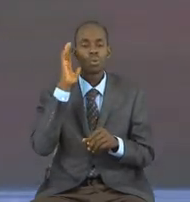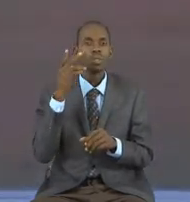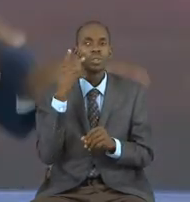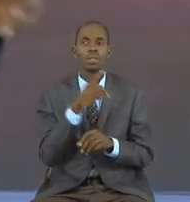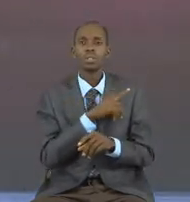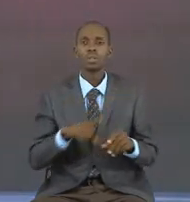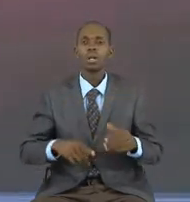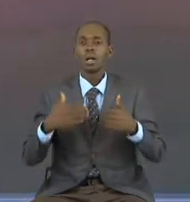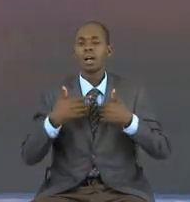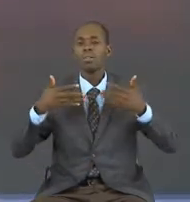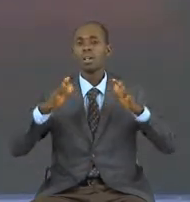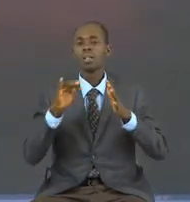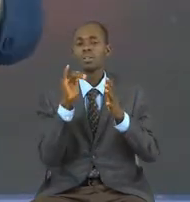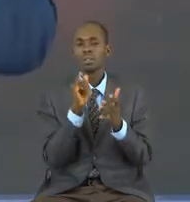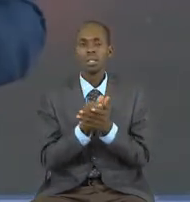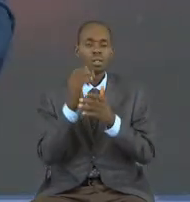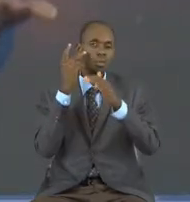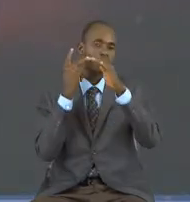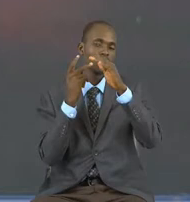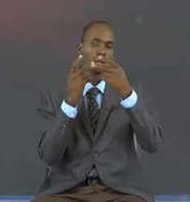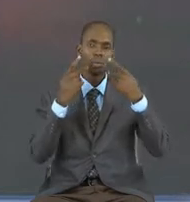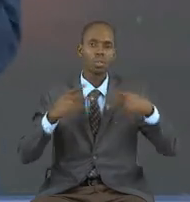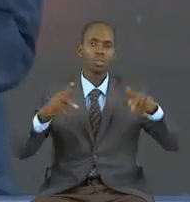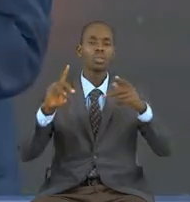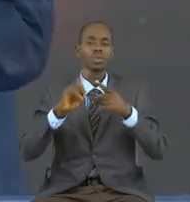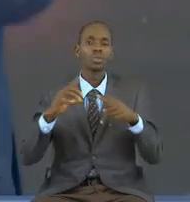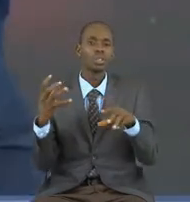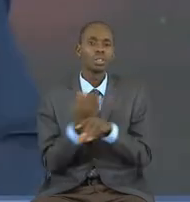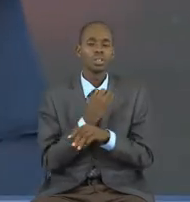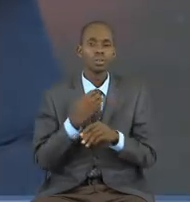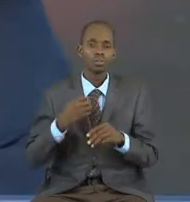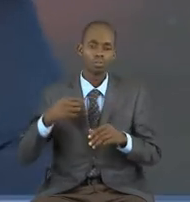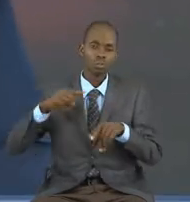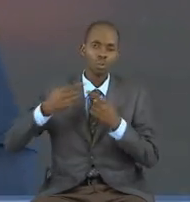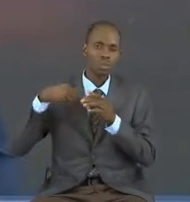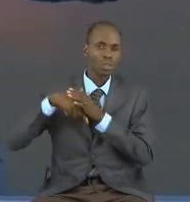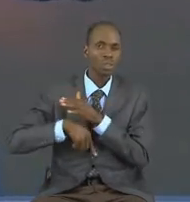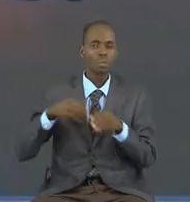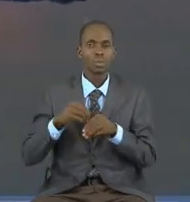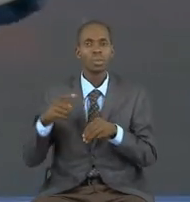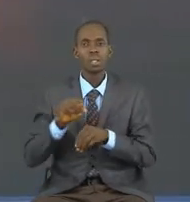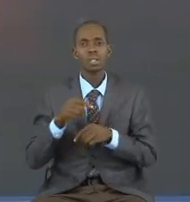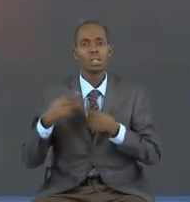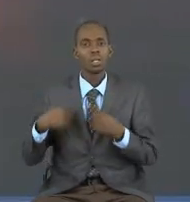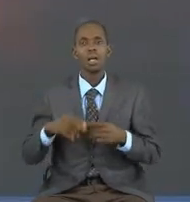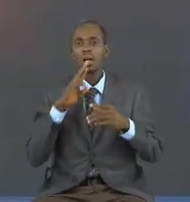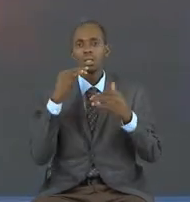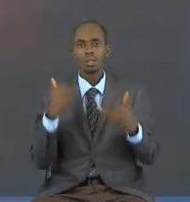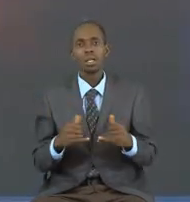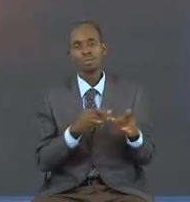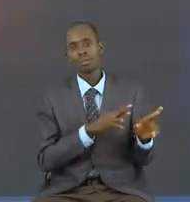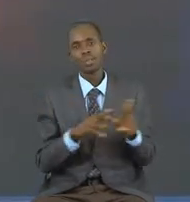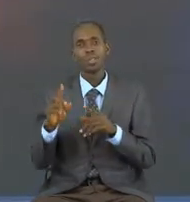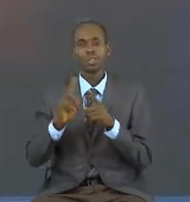proclamation of holiness to take root in their lives, and they're now willing to serve. And it says, on